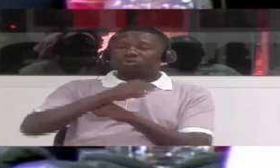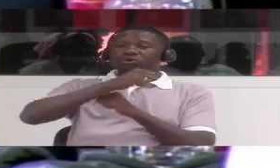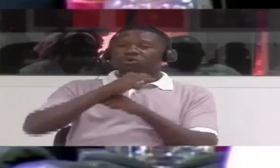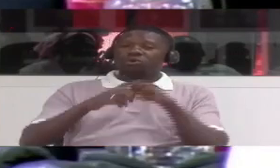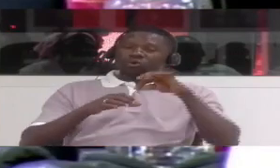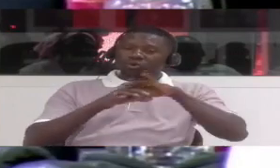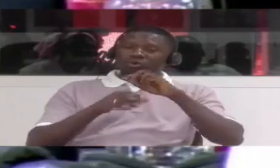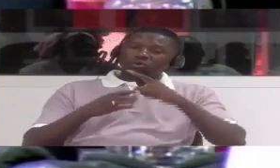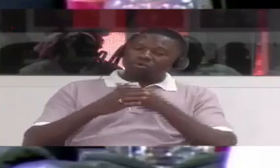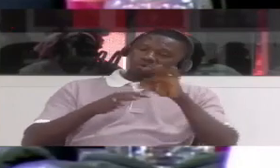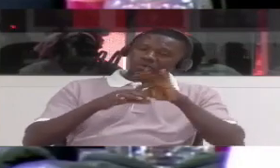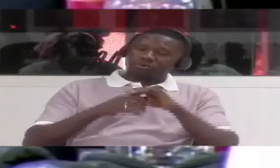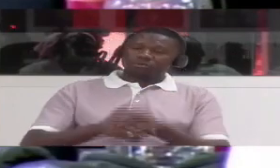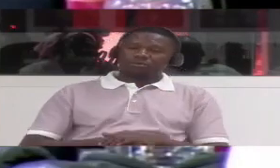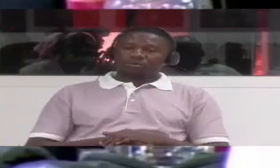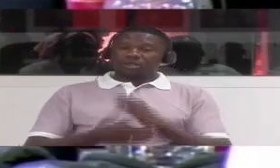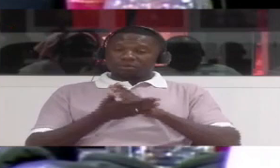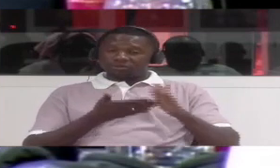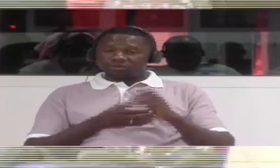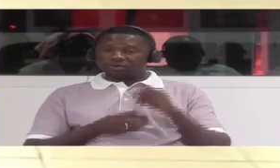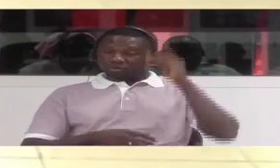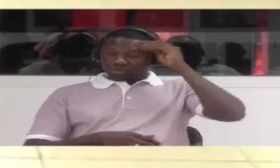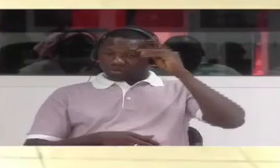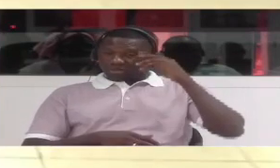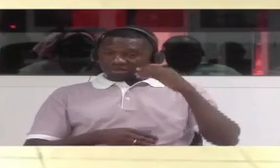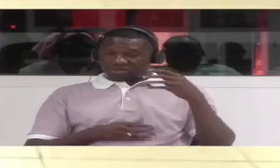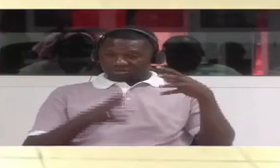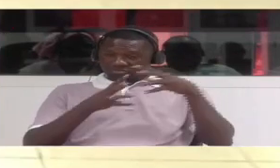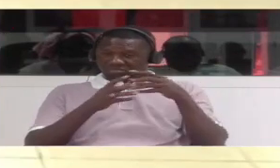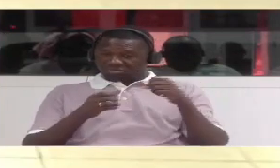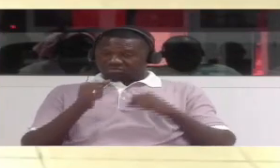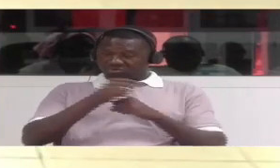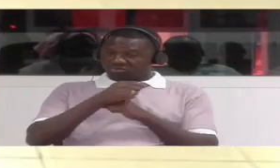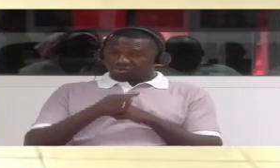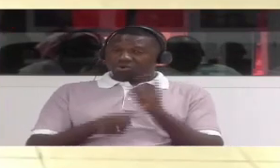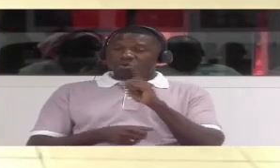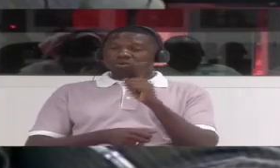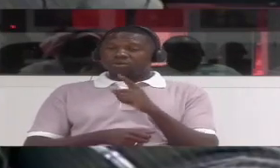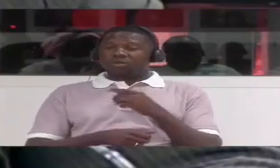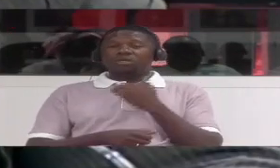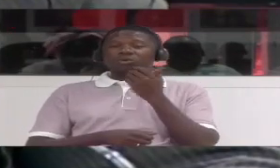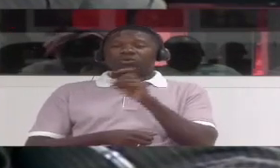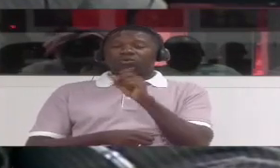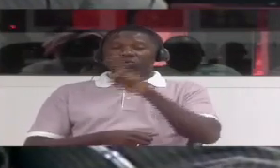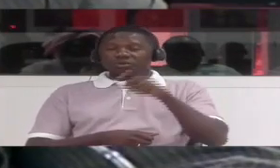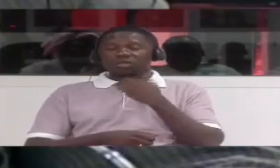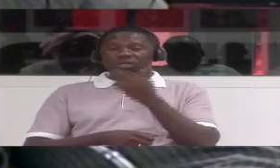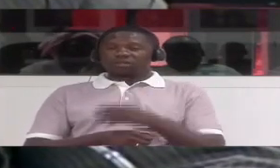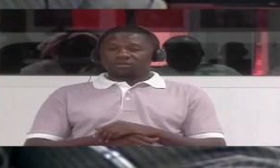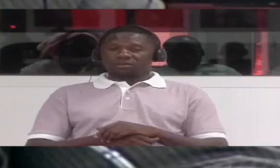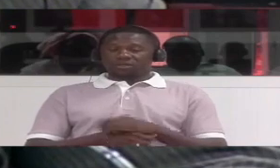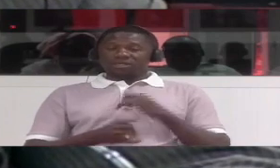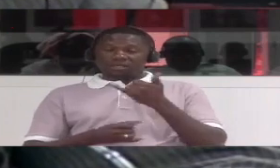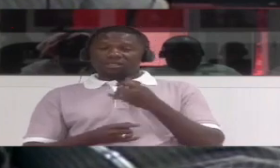of questions were you asked? Where I come from. They first ask, where did I come from? Where was I born? What ethnic group was I? They ask all those